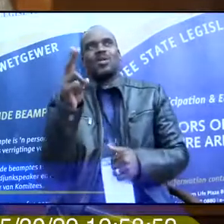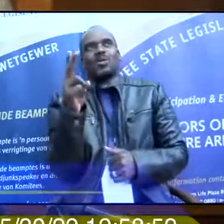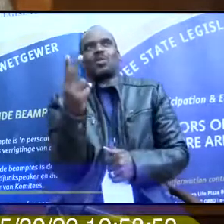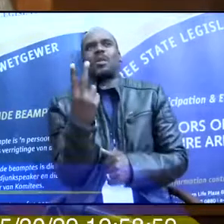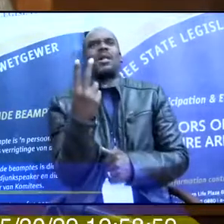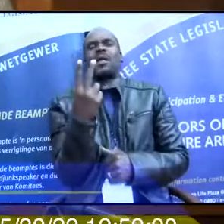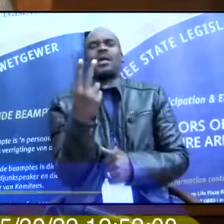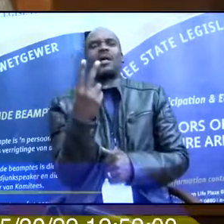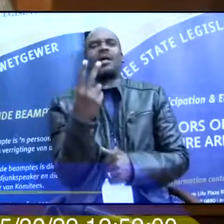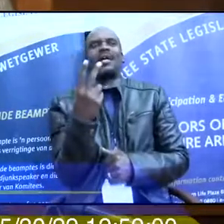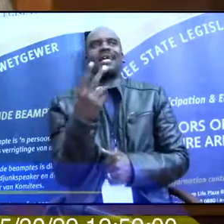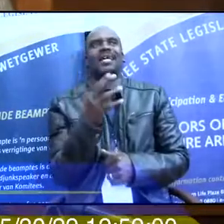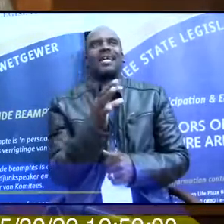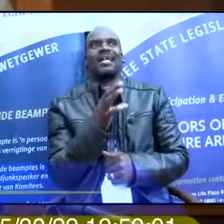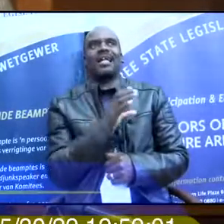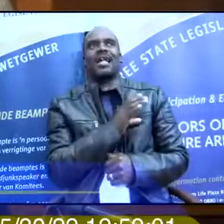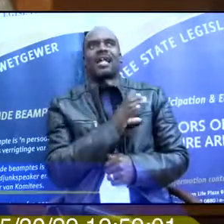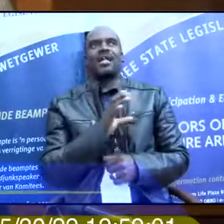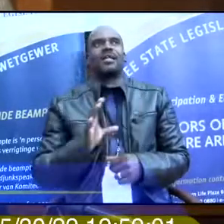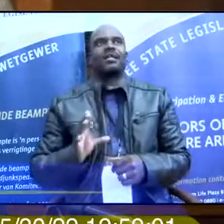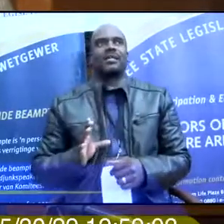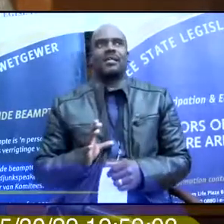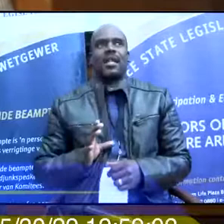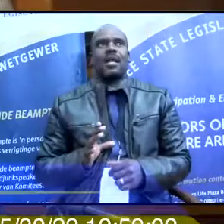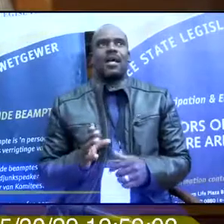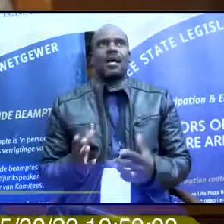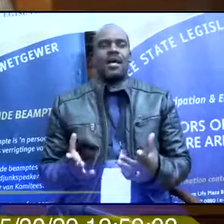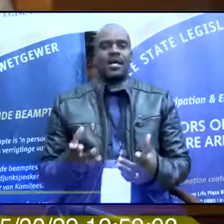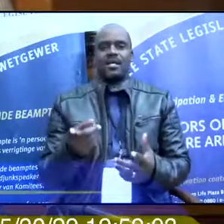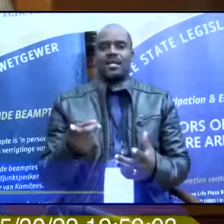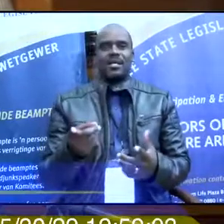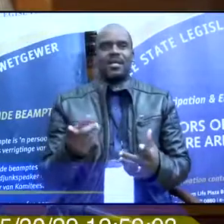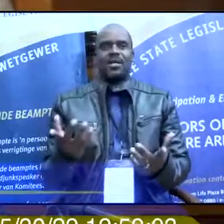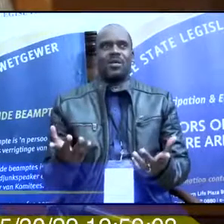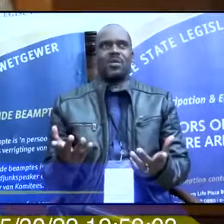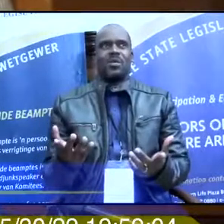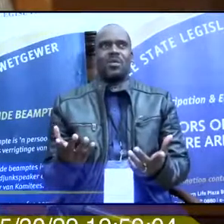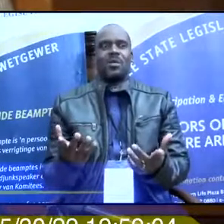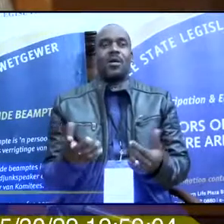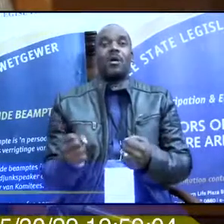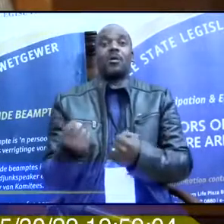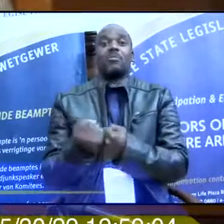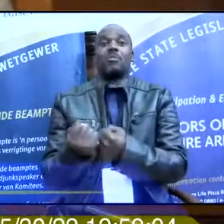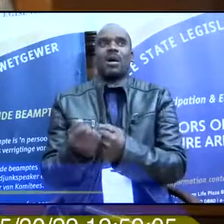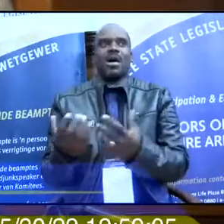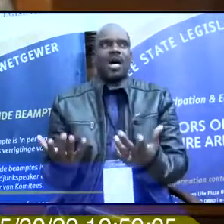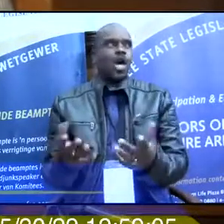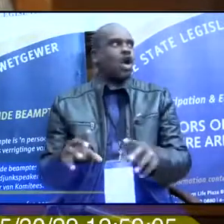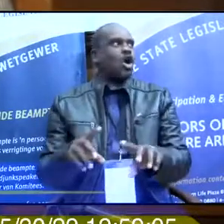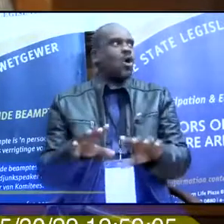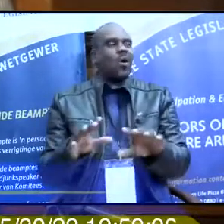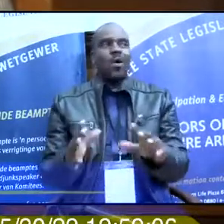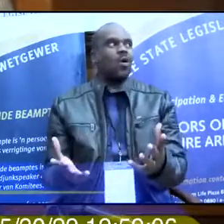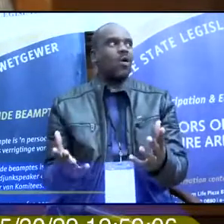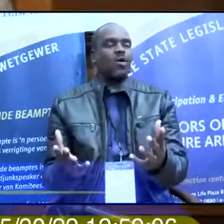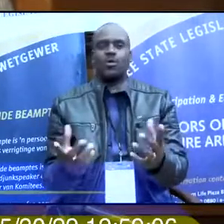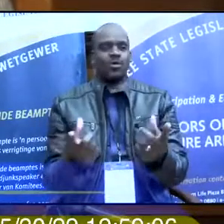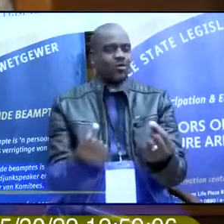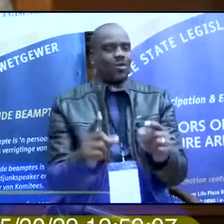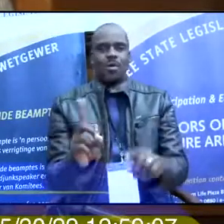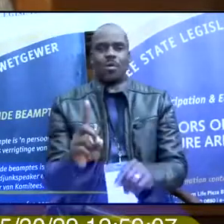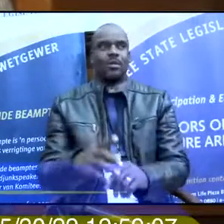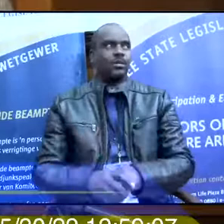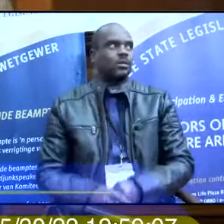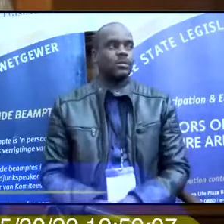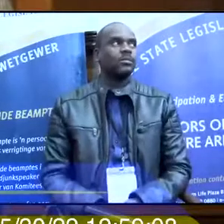by the municipal manager so i'm not sure this payment from municipal manager how is it delivered at night or when we are